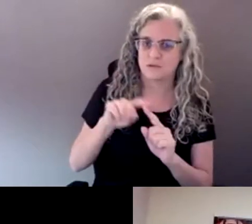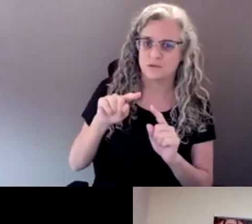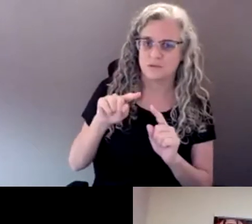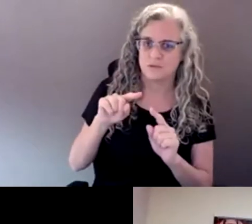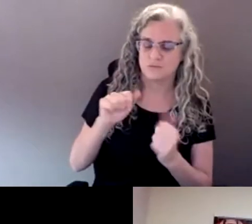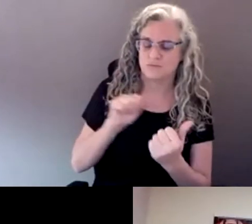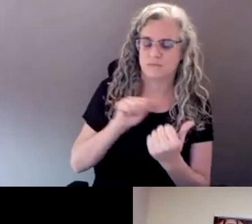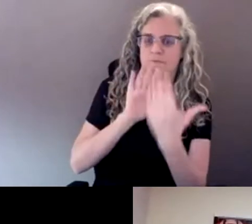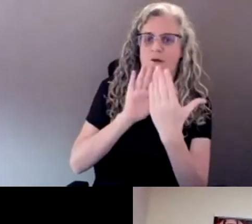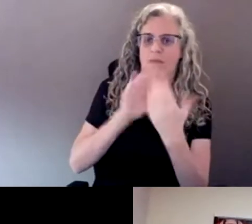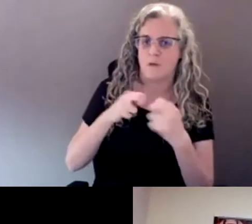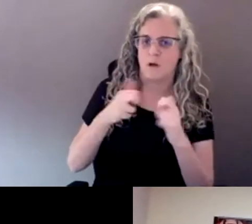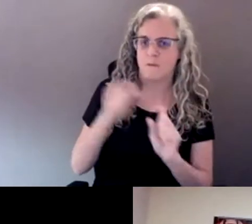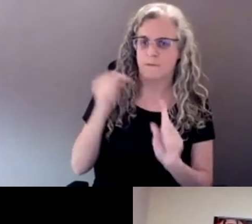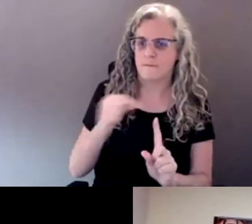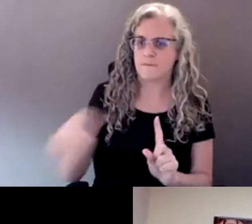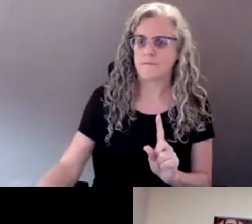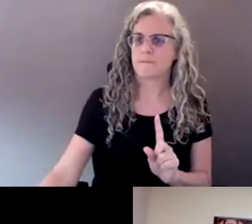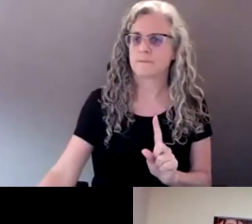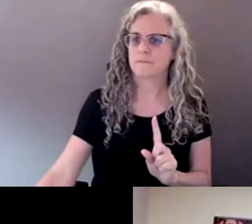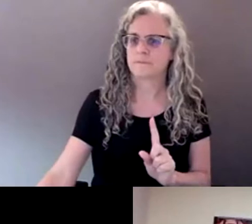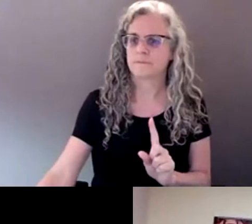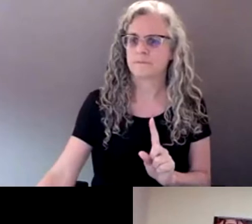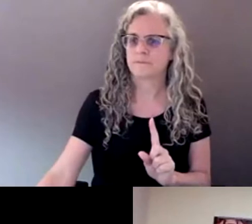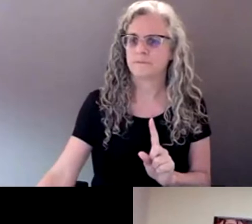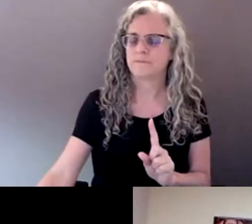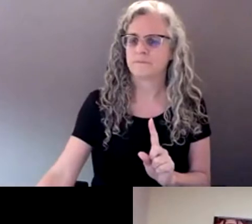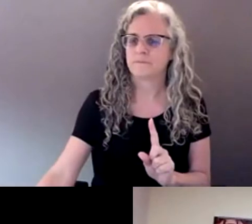this problem, and I guess what I would say